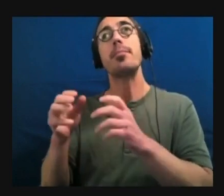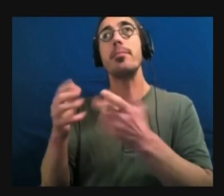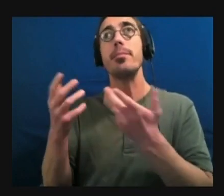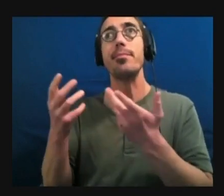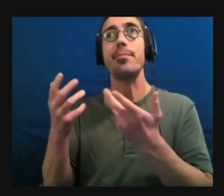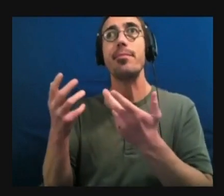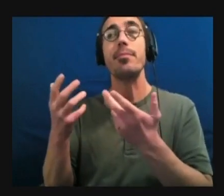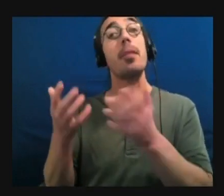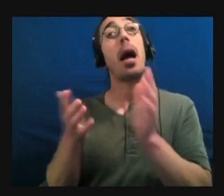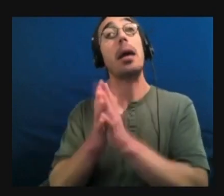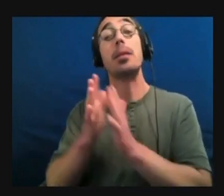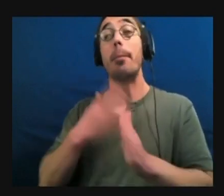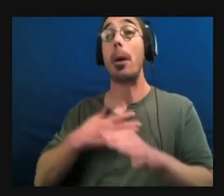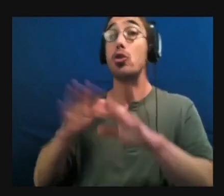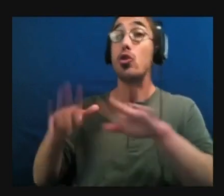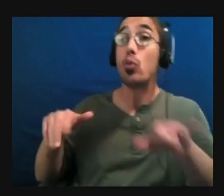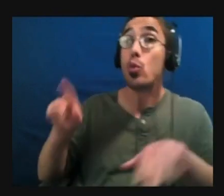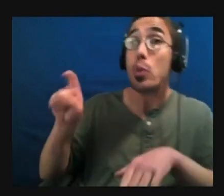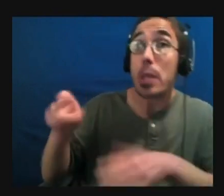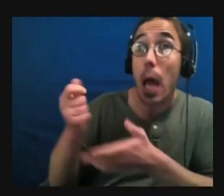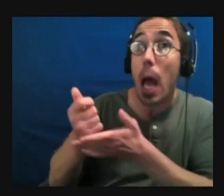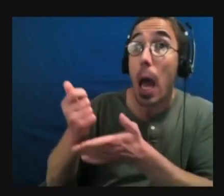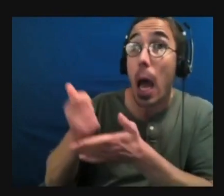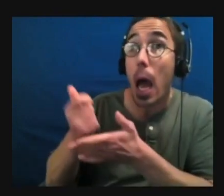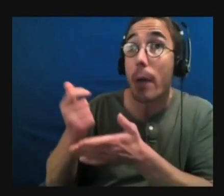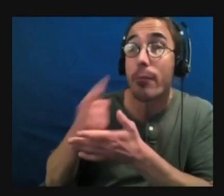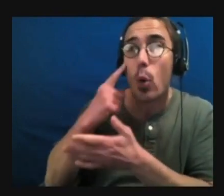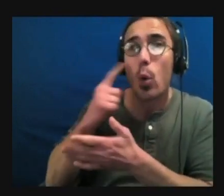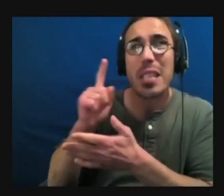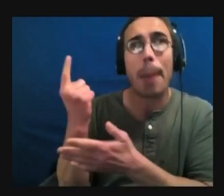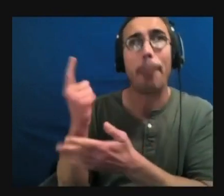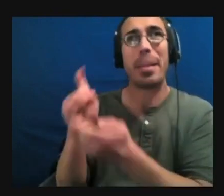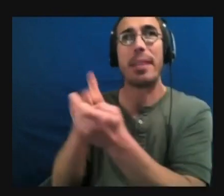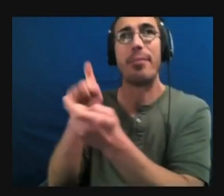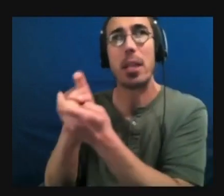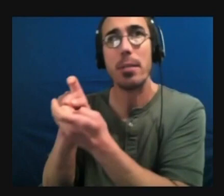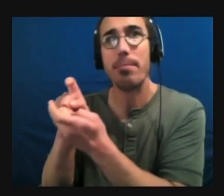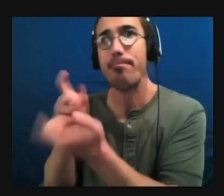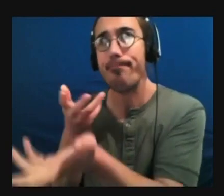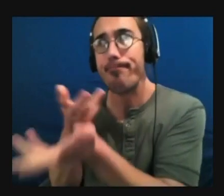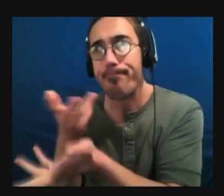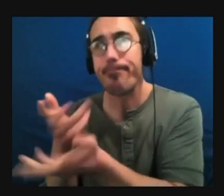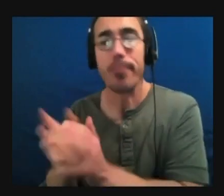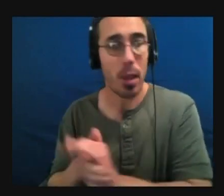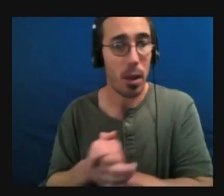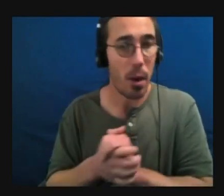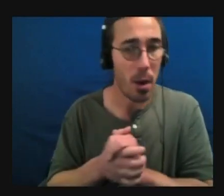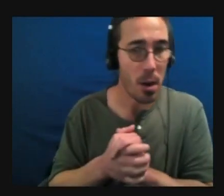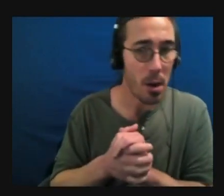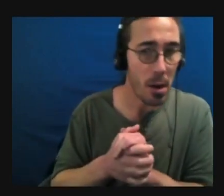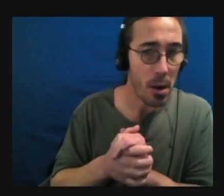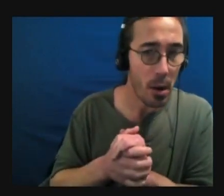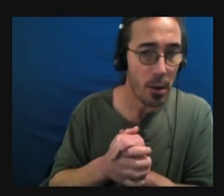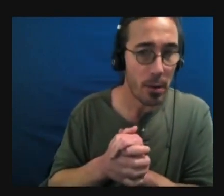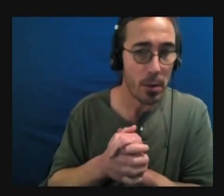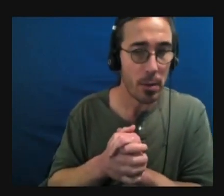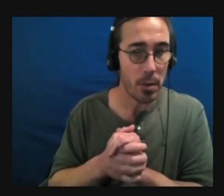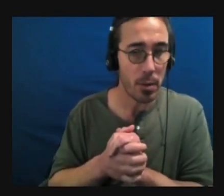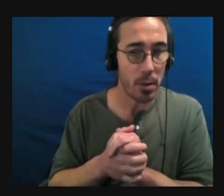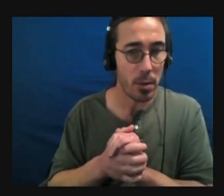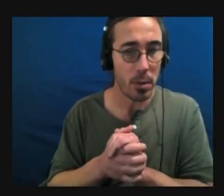ask my child, do you need help in this? You know, and allow my child to be able to decide,